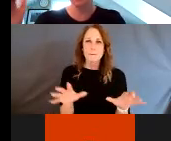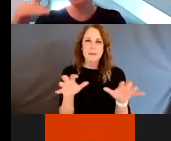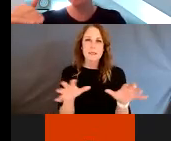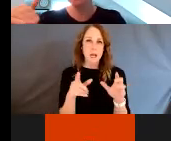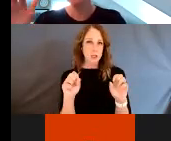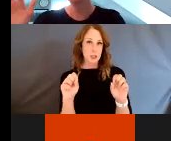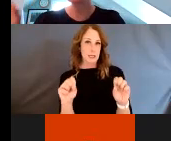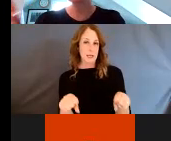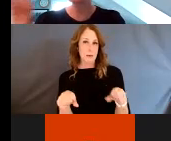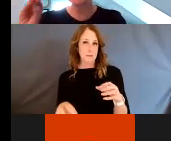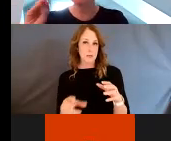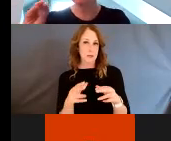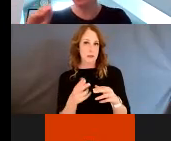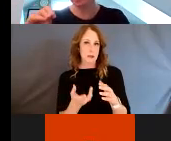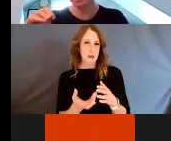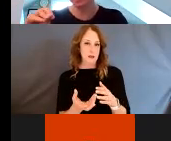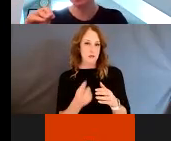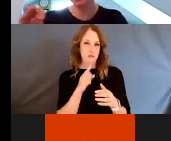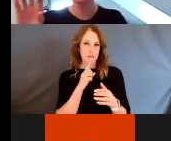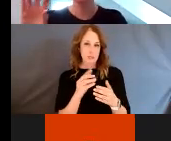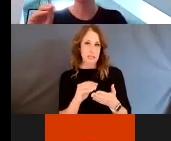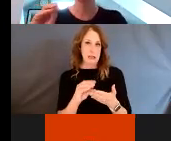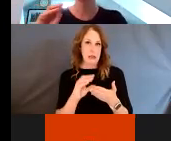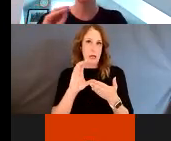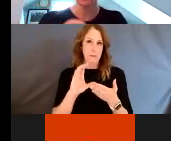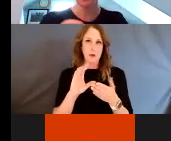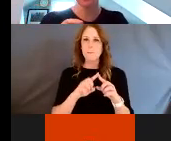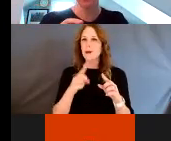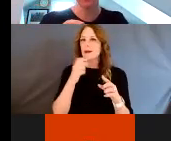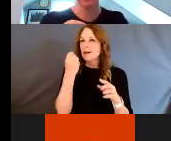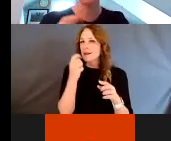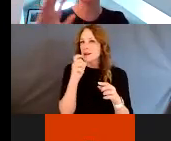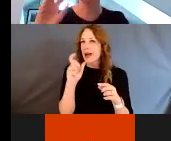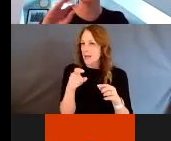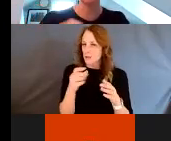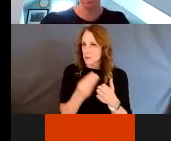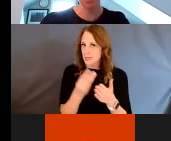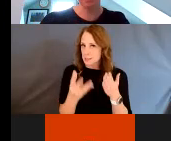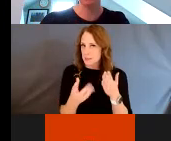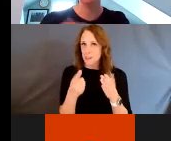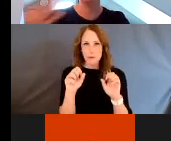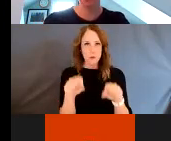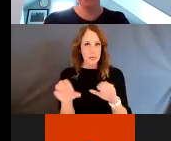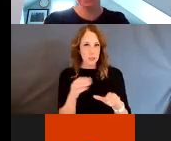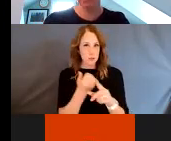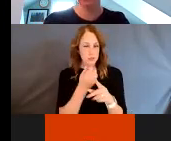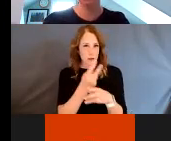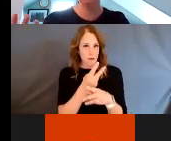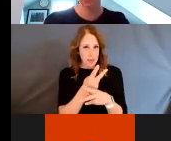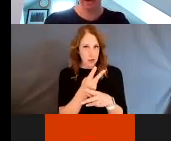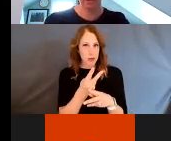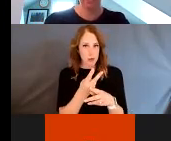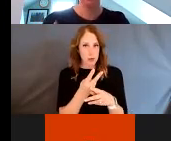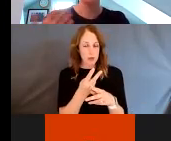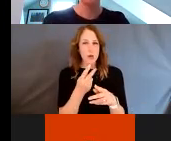really add up, but it doesn't have to be expensive. You can do a lot of self-care techniques, and we're going to talk about them, and hopefully some of you